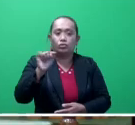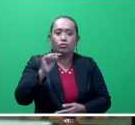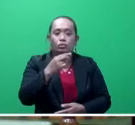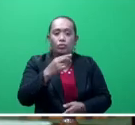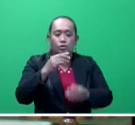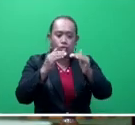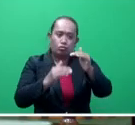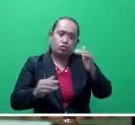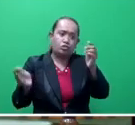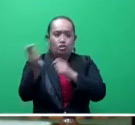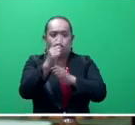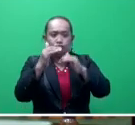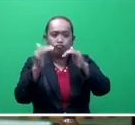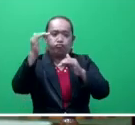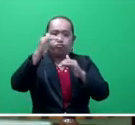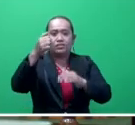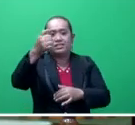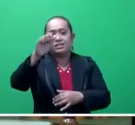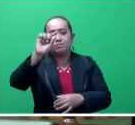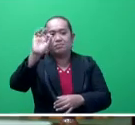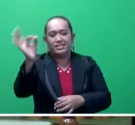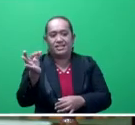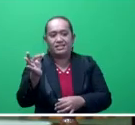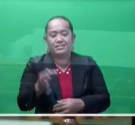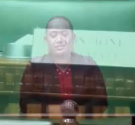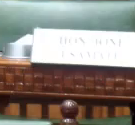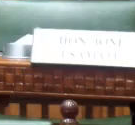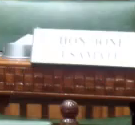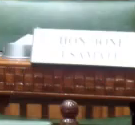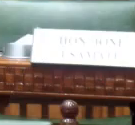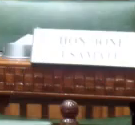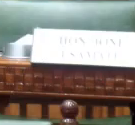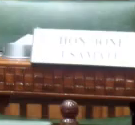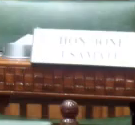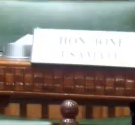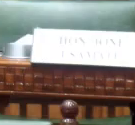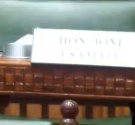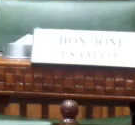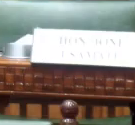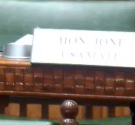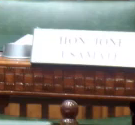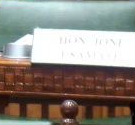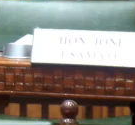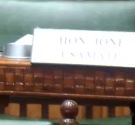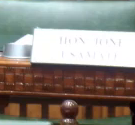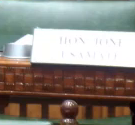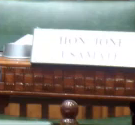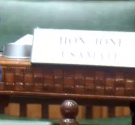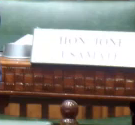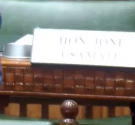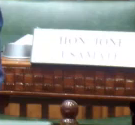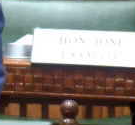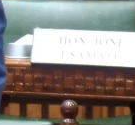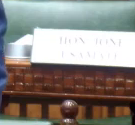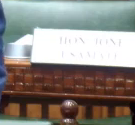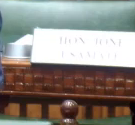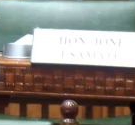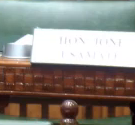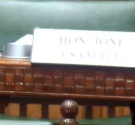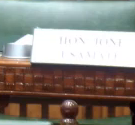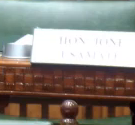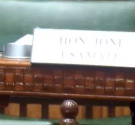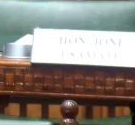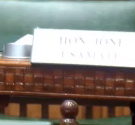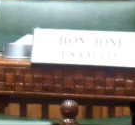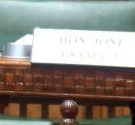December 2022. For more than a year now, FNPF members' accounts have received contributions at a lower rate. This 1% reversal for